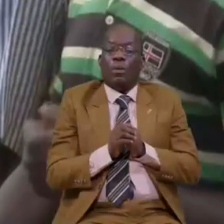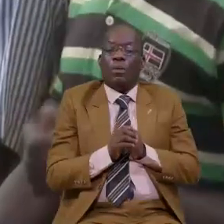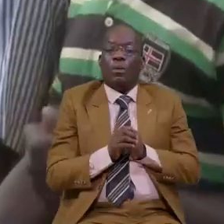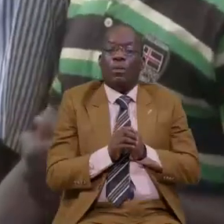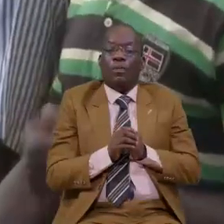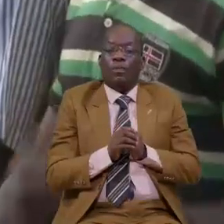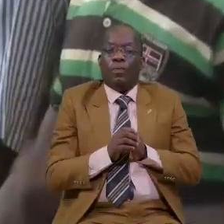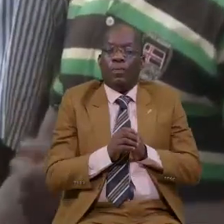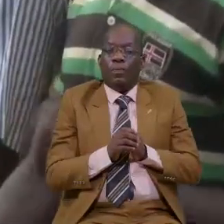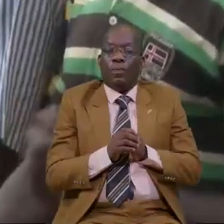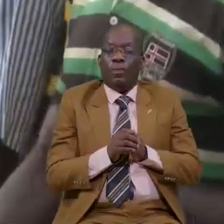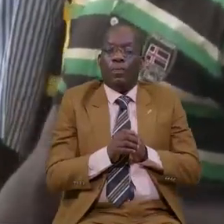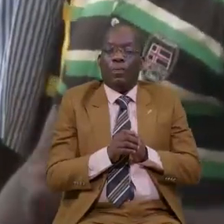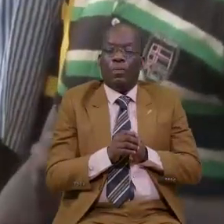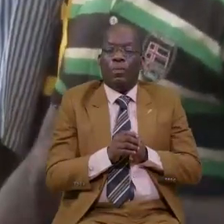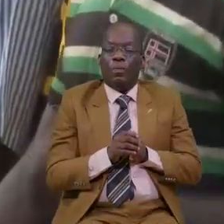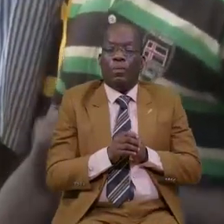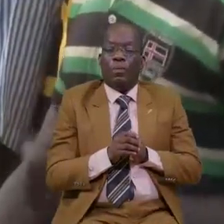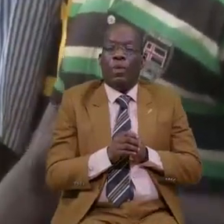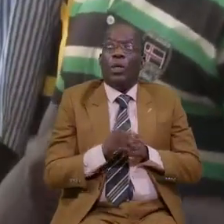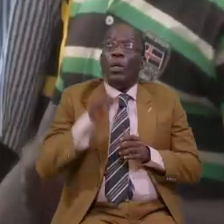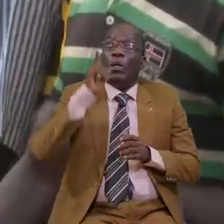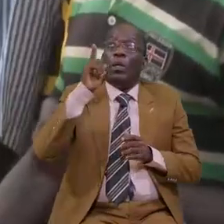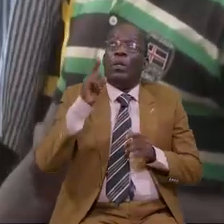Even quiet prayer, he answers prayer.